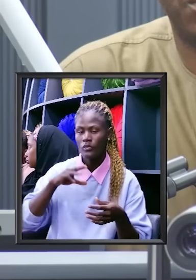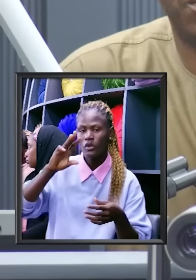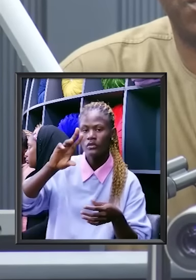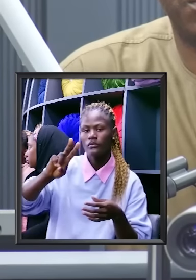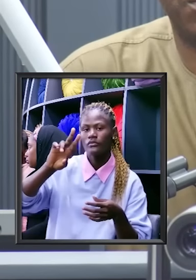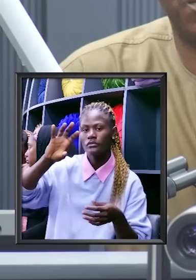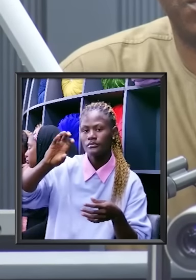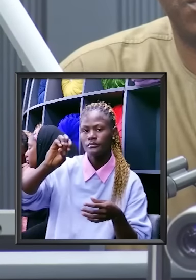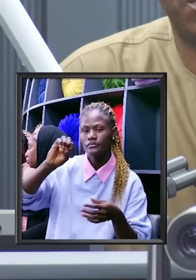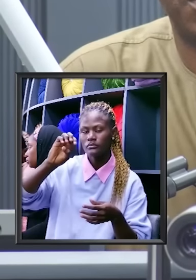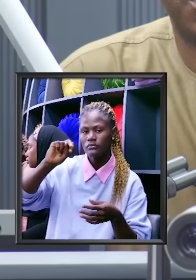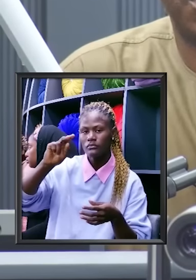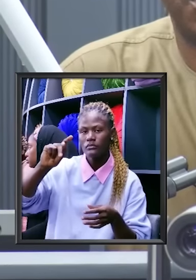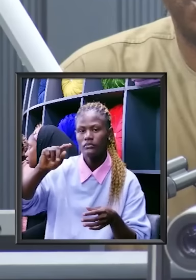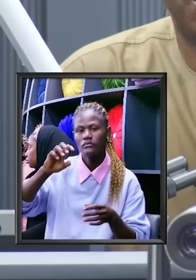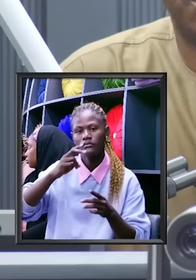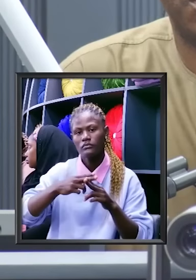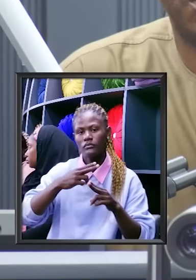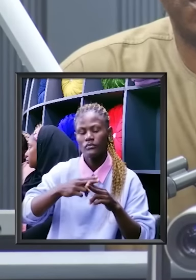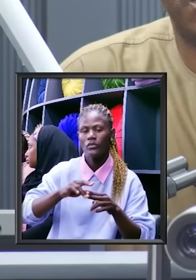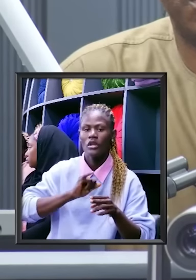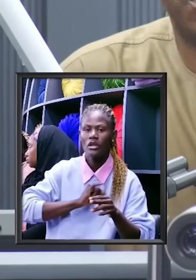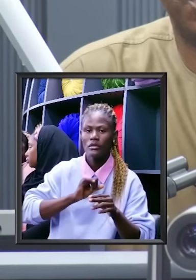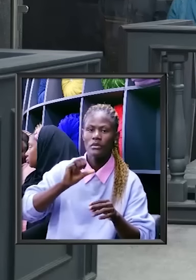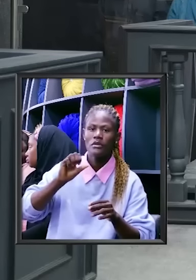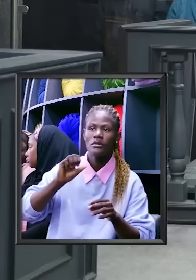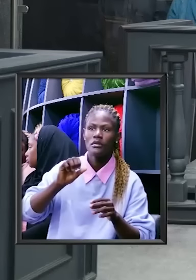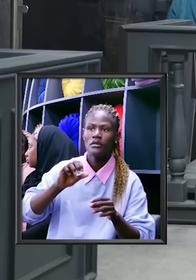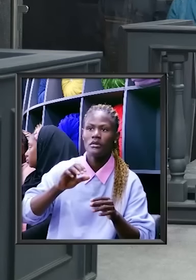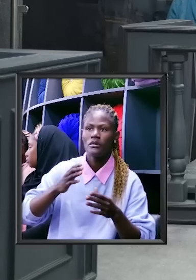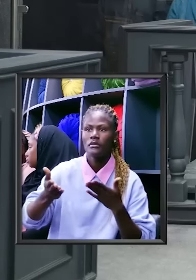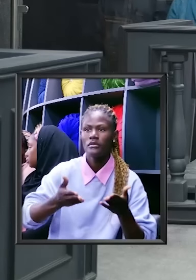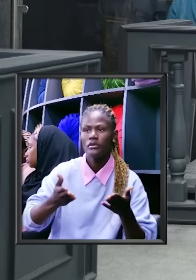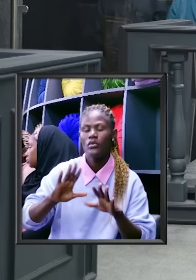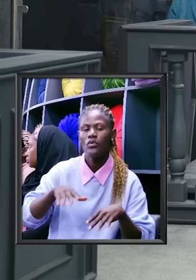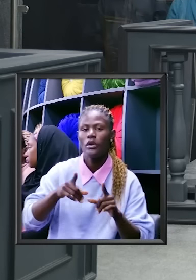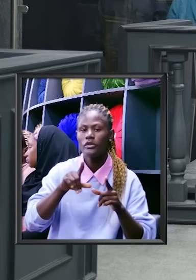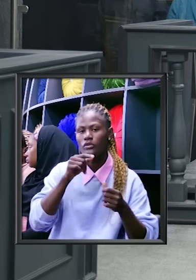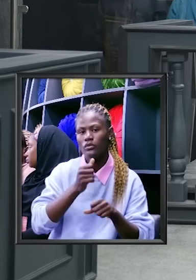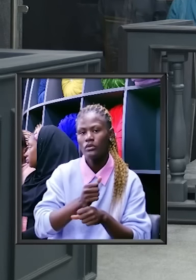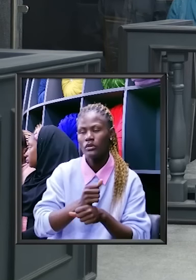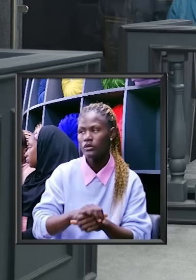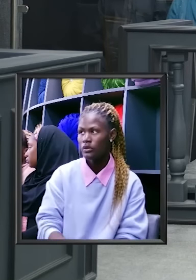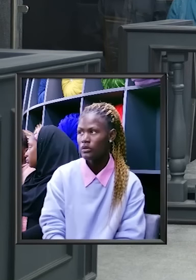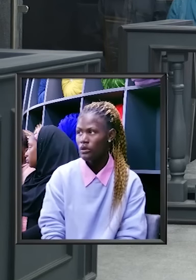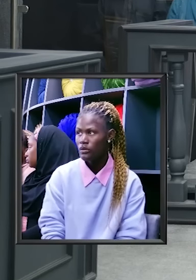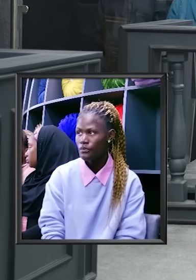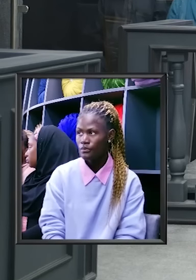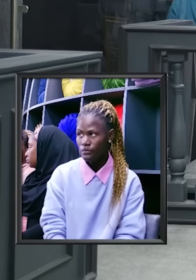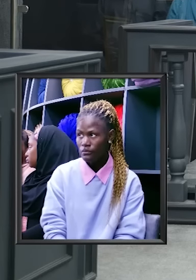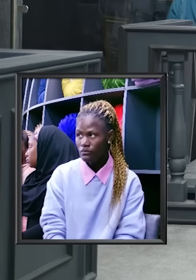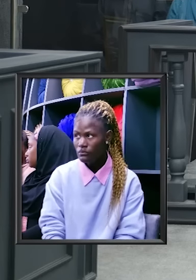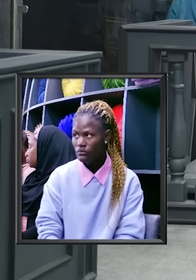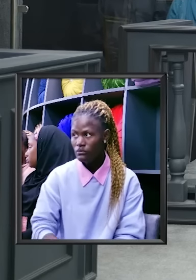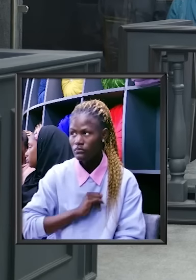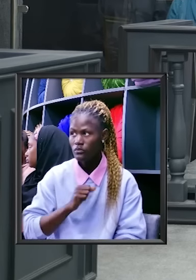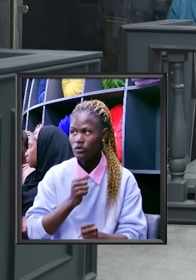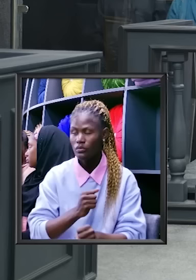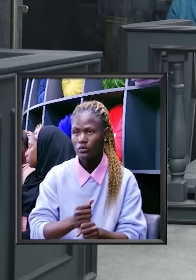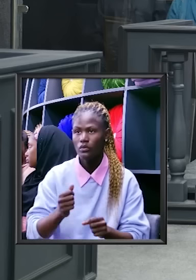Ochai. Hmm. I'm a civil servant. Where you been work, Daddy? I work with the Federal Ministry